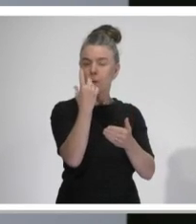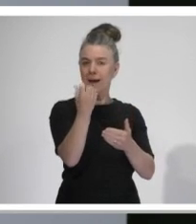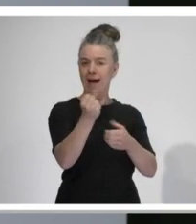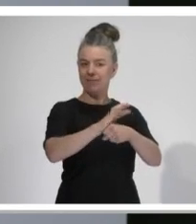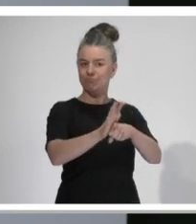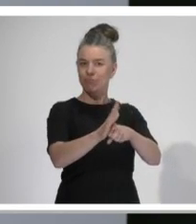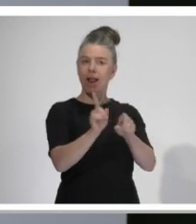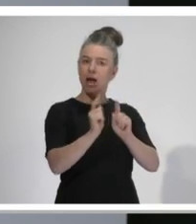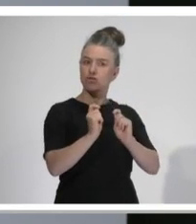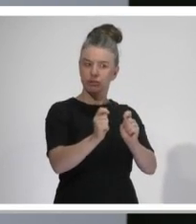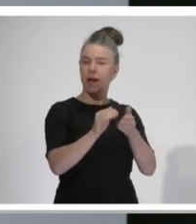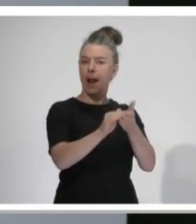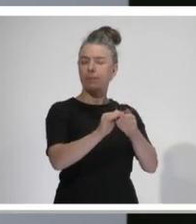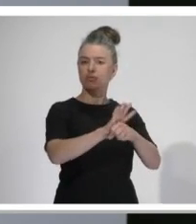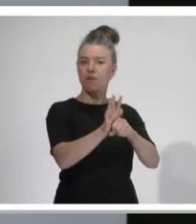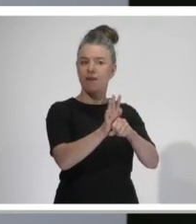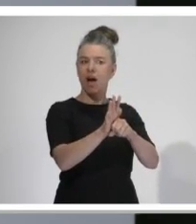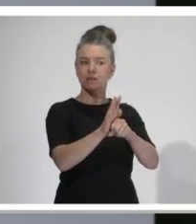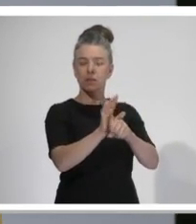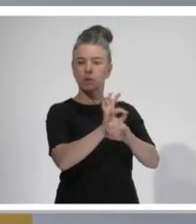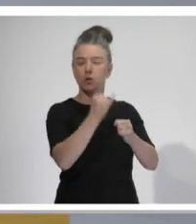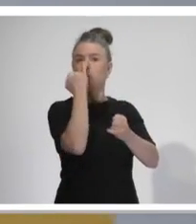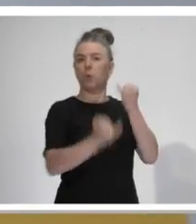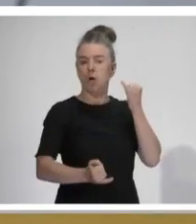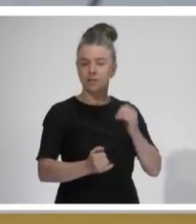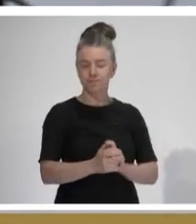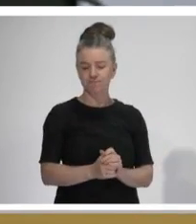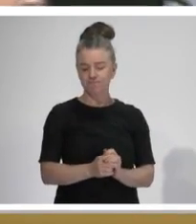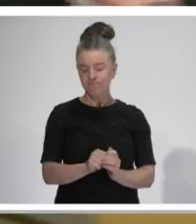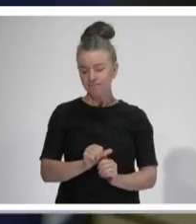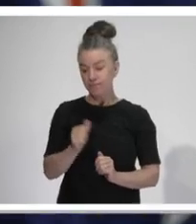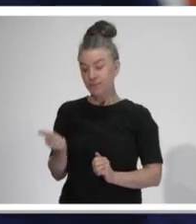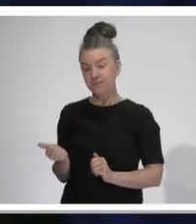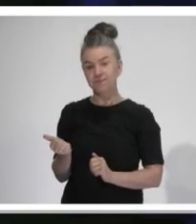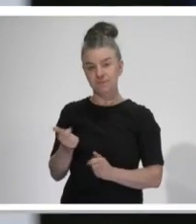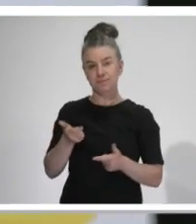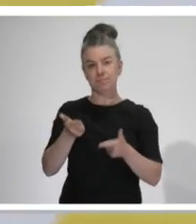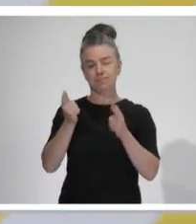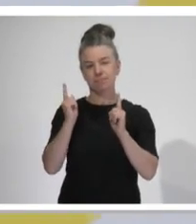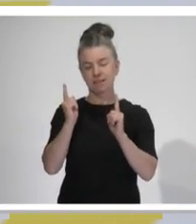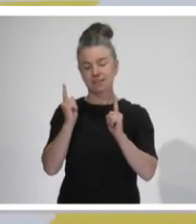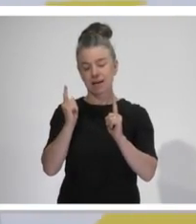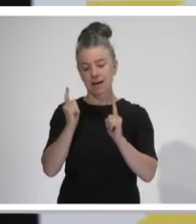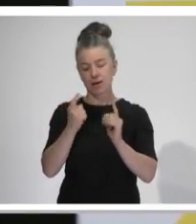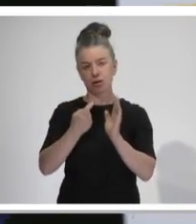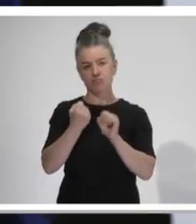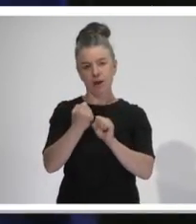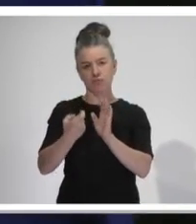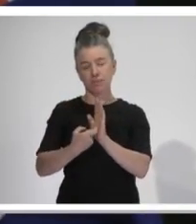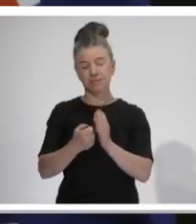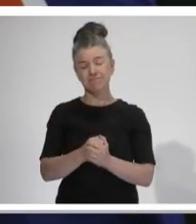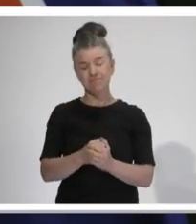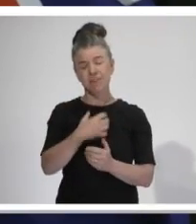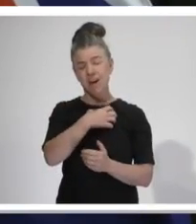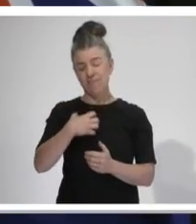virus. Thank you. Thank you very much, Dr. McElnay. I just want to add the government's sympathies regarding the sad news